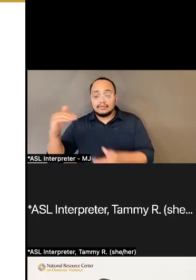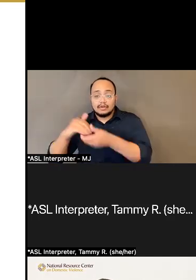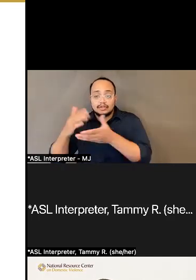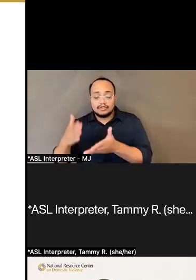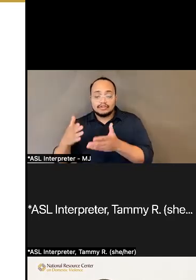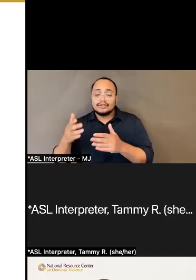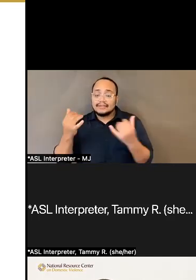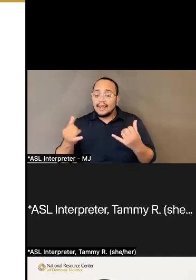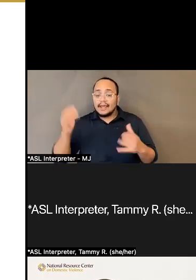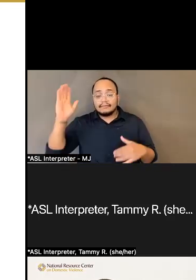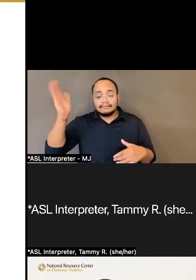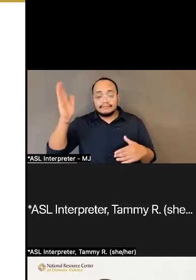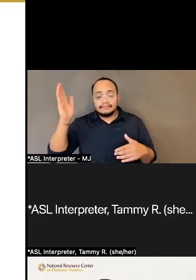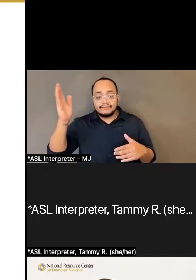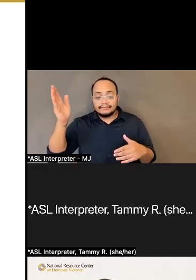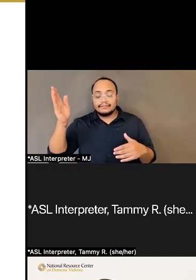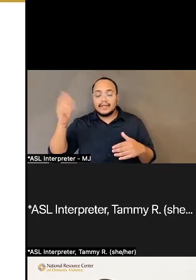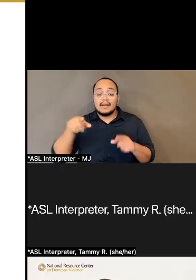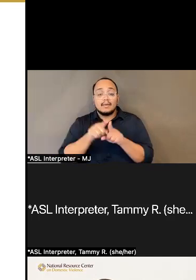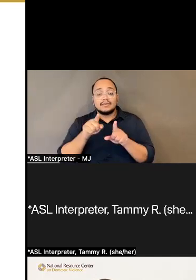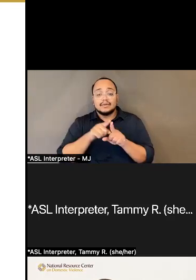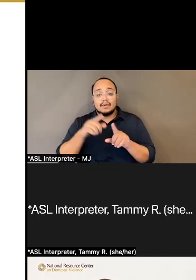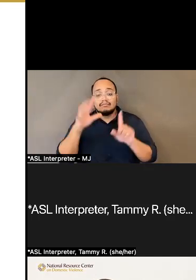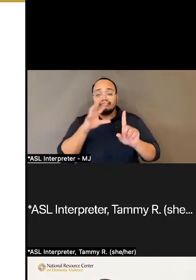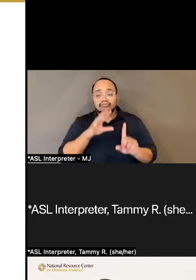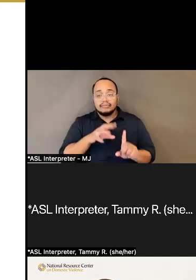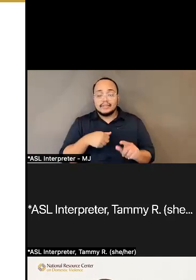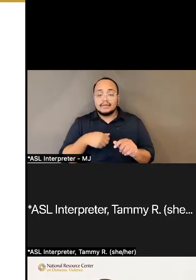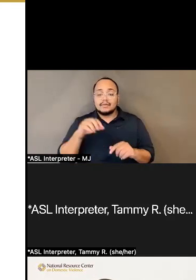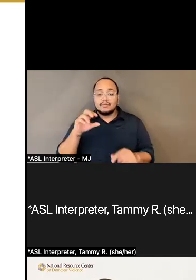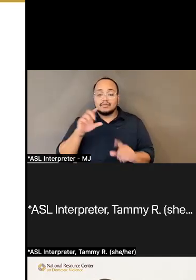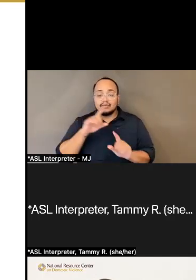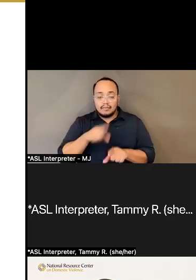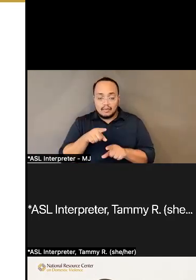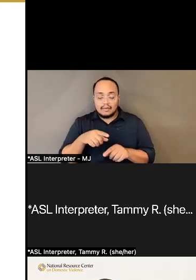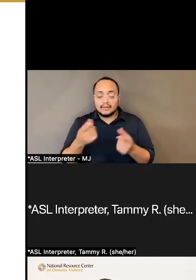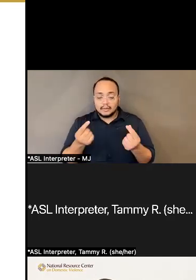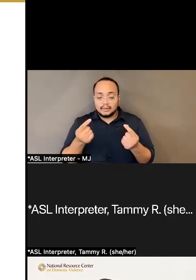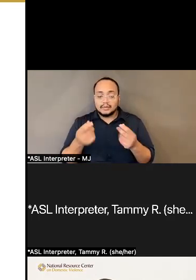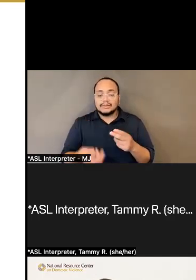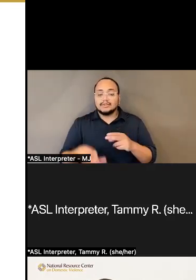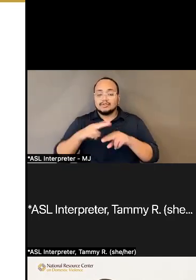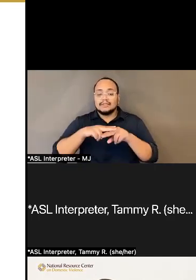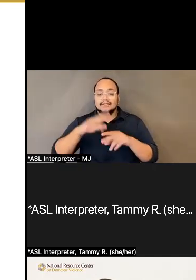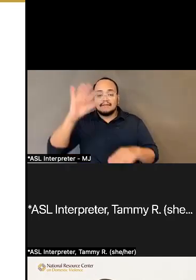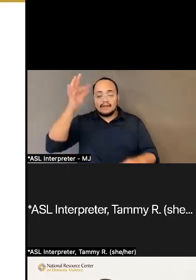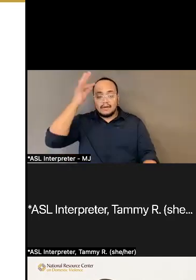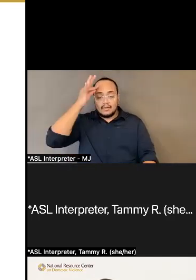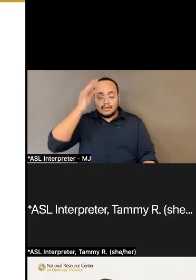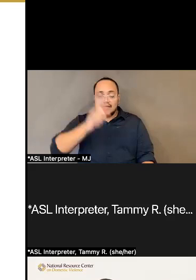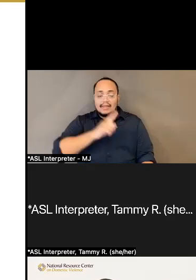report includes increasing federal legislative efforts